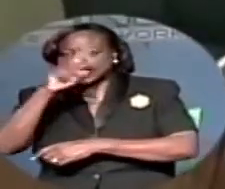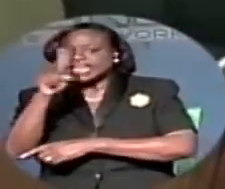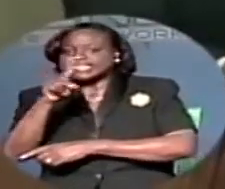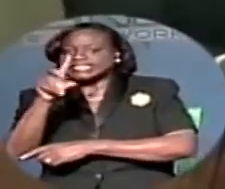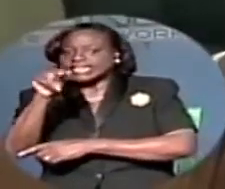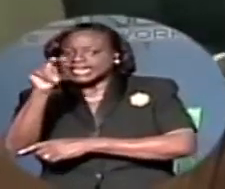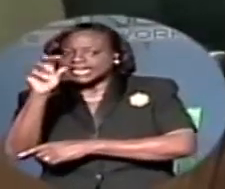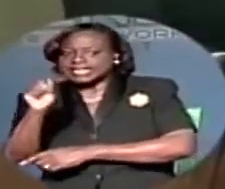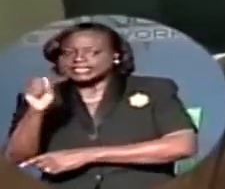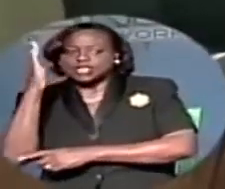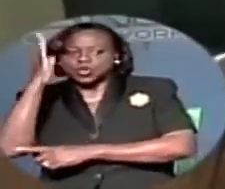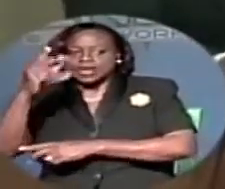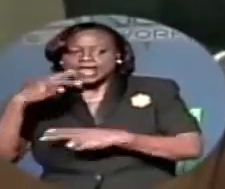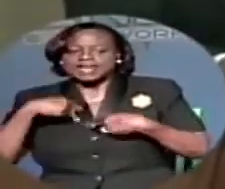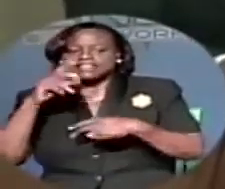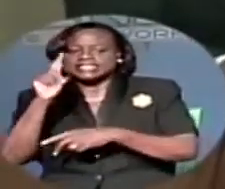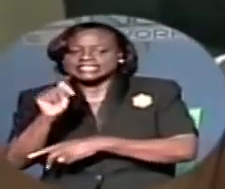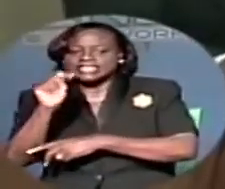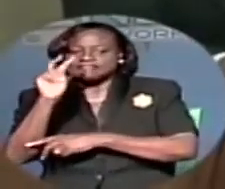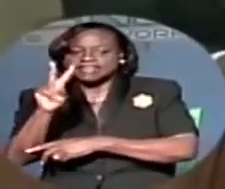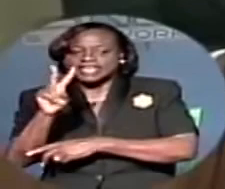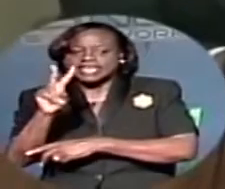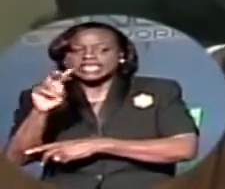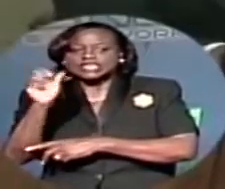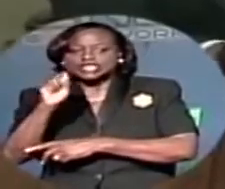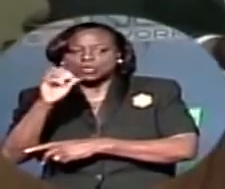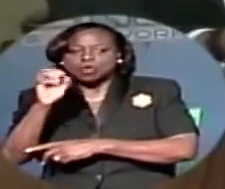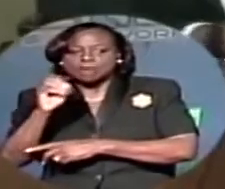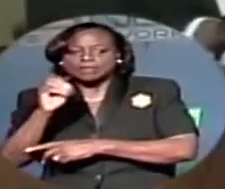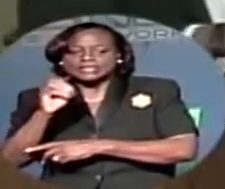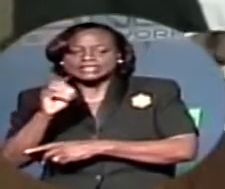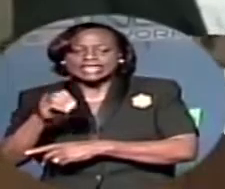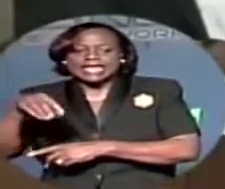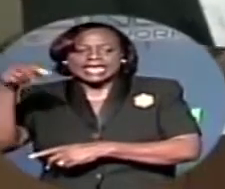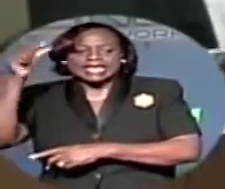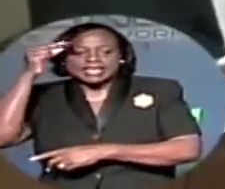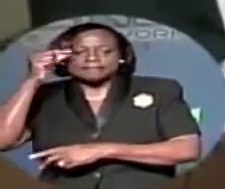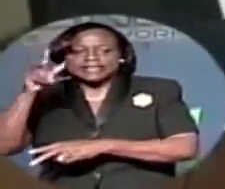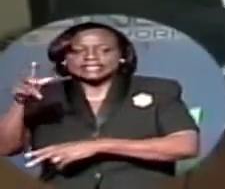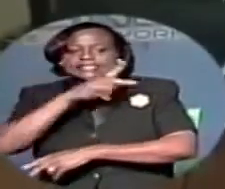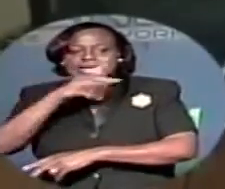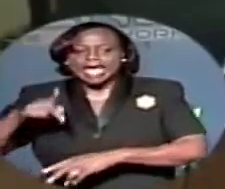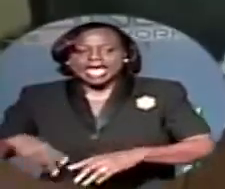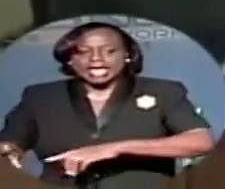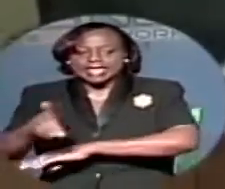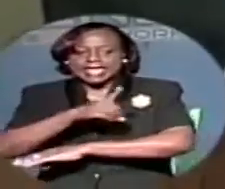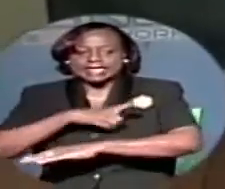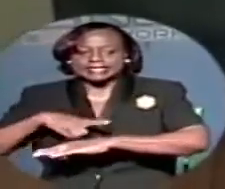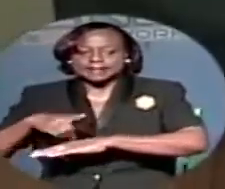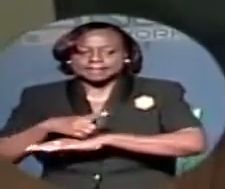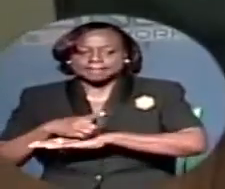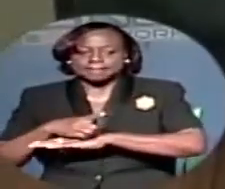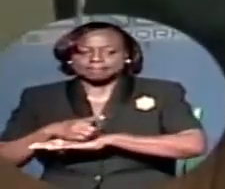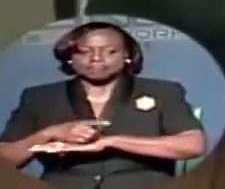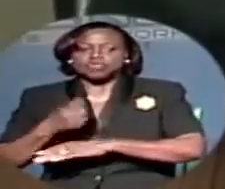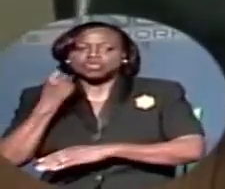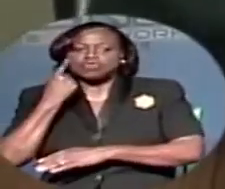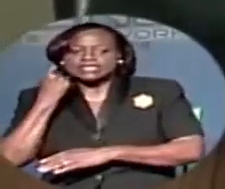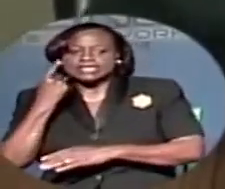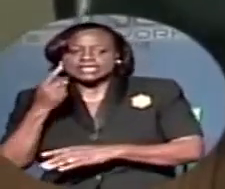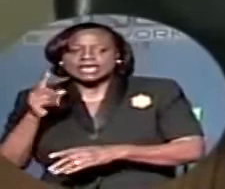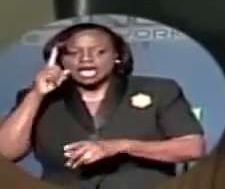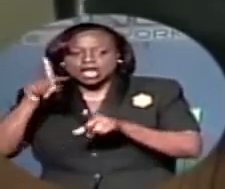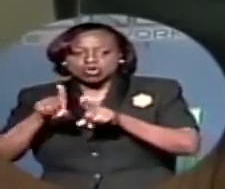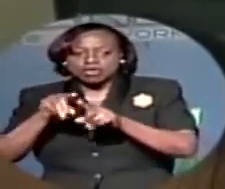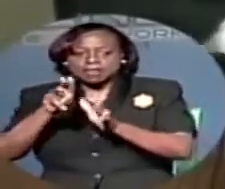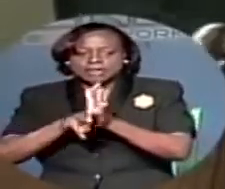debut a television soap opera entitled Gippy's Kingdom, featuring an all-Bahamian cast and crew. Recently, an agreement was signed between